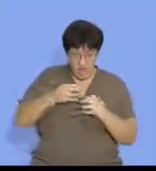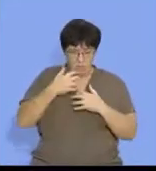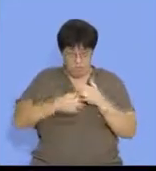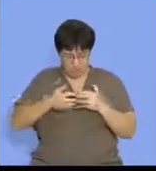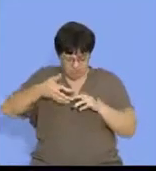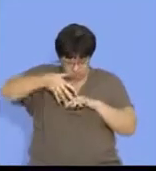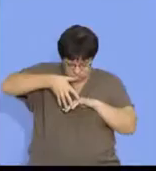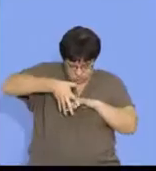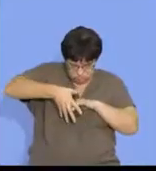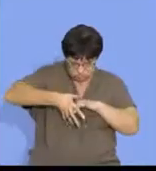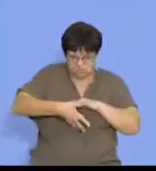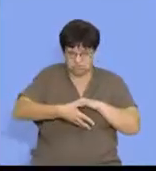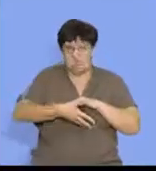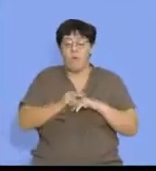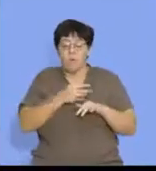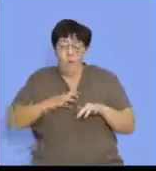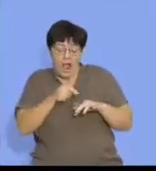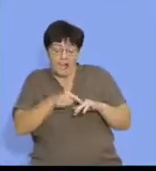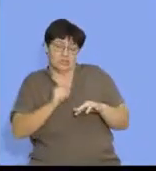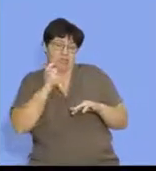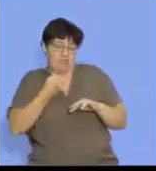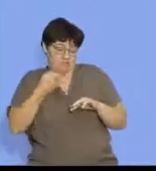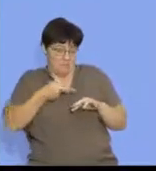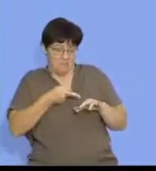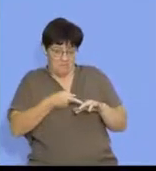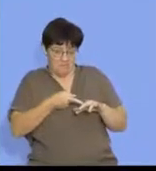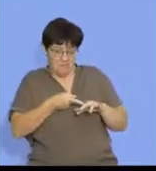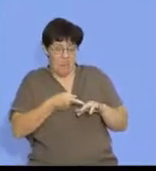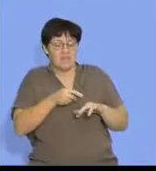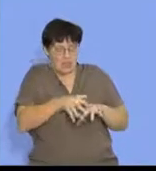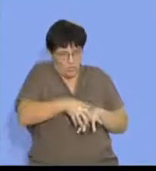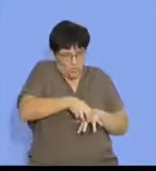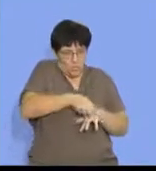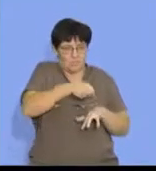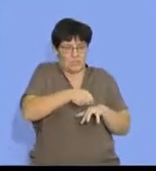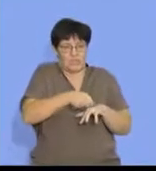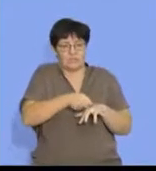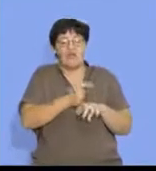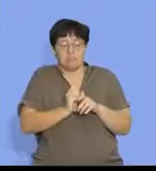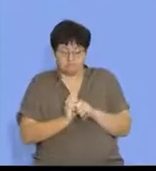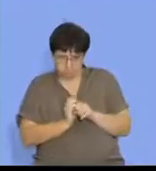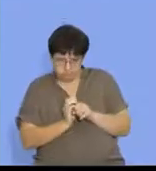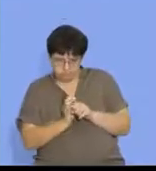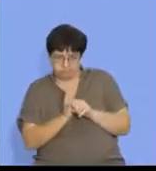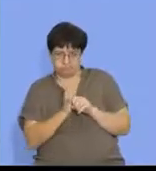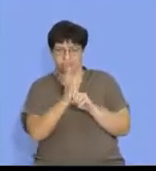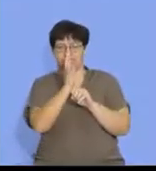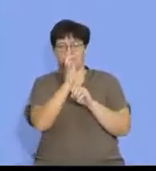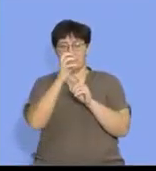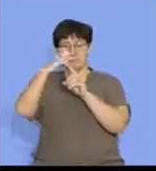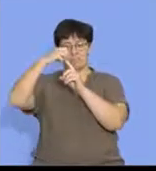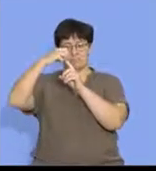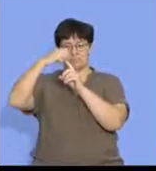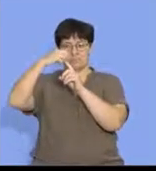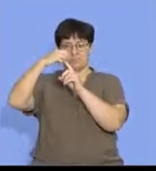and it's looking to get the glucose. That's what it does. It gets the food out, and when it needs to reproduce, it produces